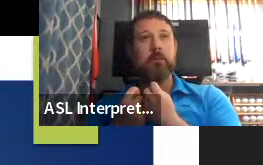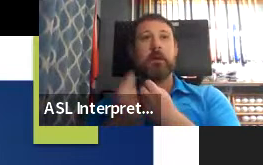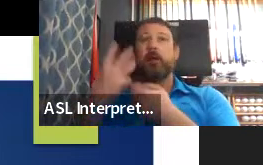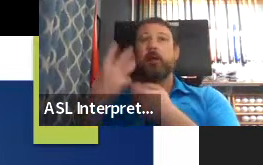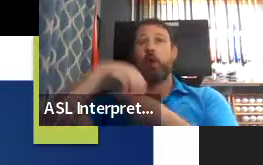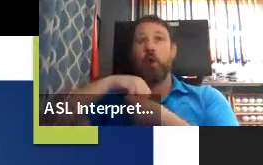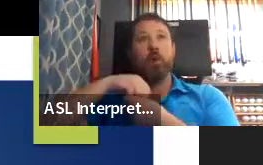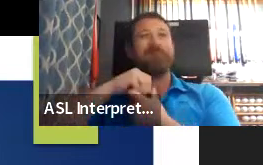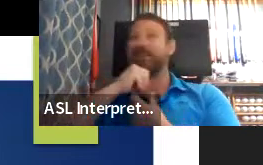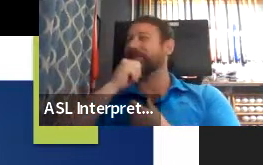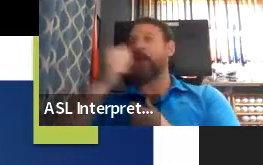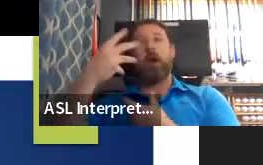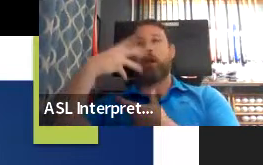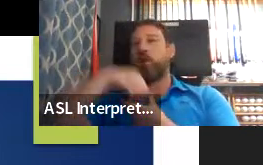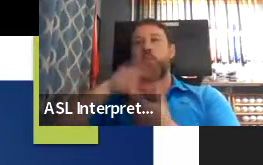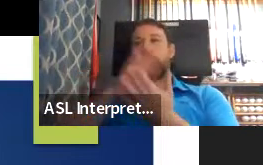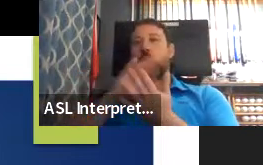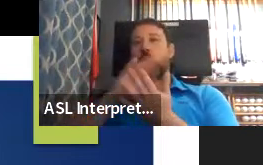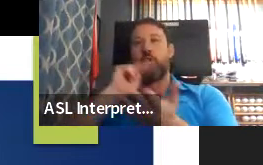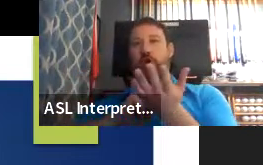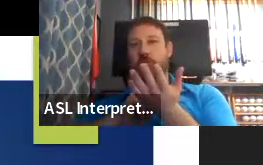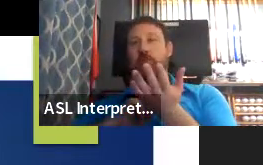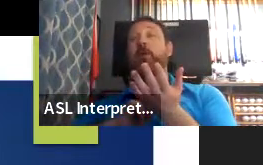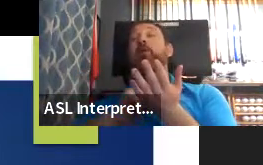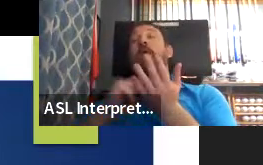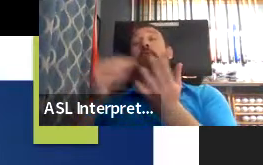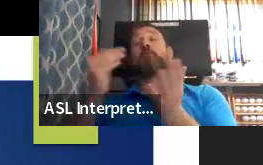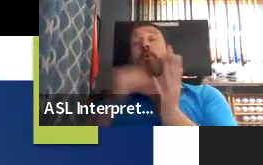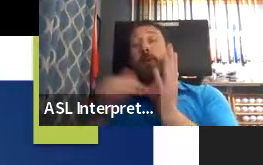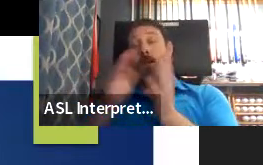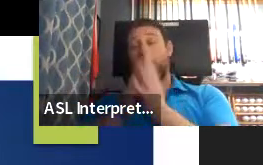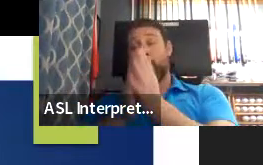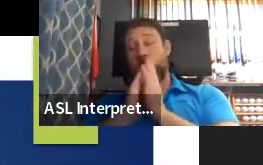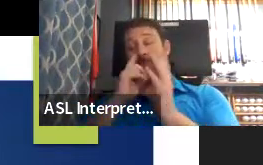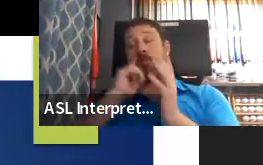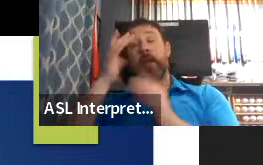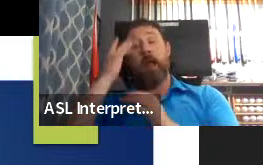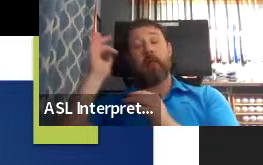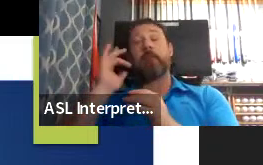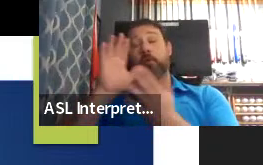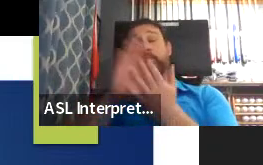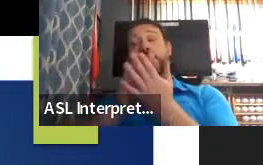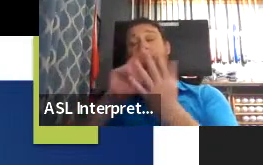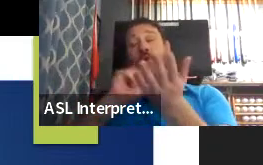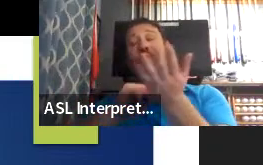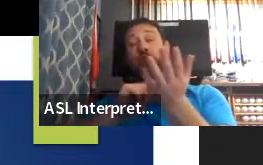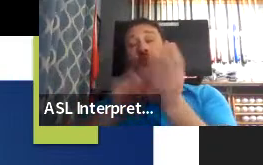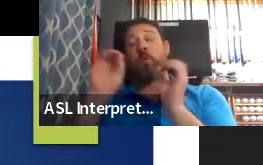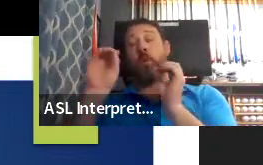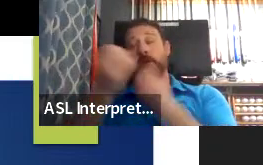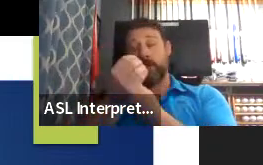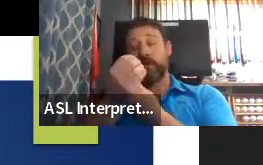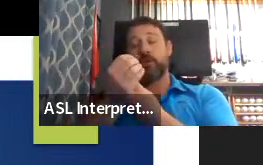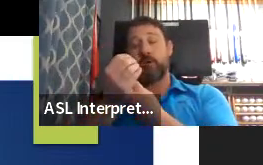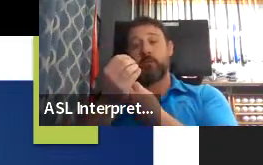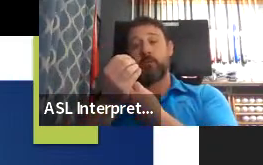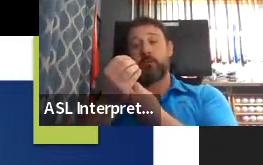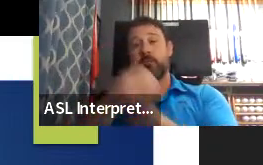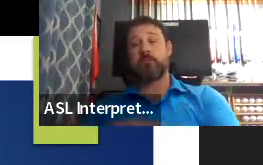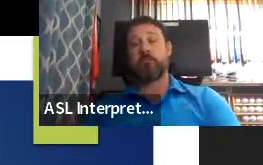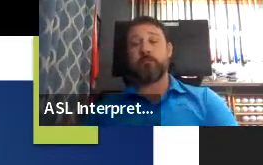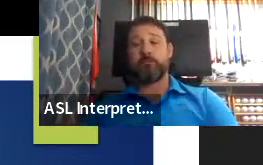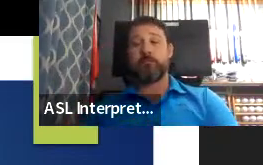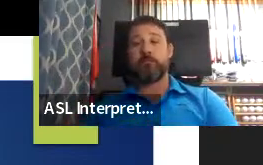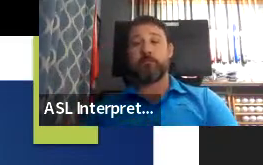include school nurses. And in spite of repeated requests from the California School Nurses Organization, the